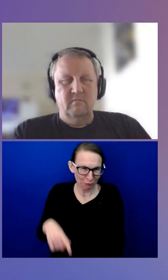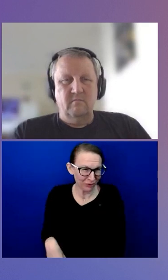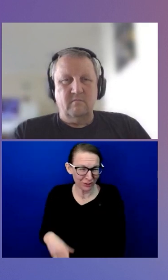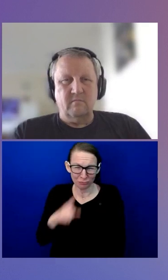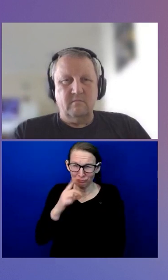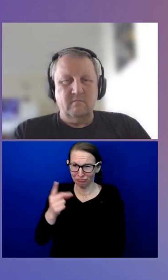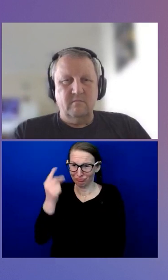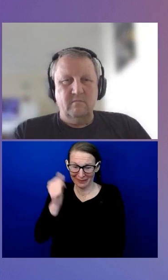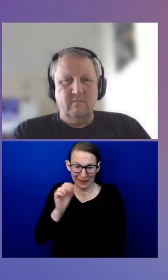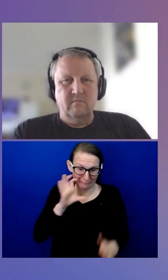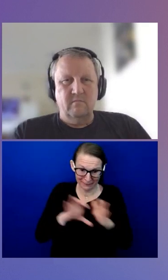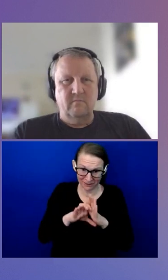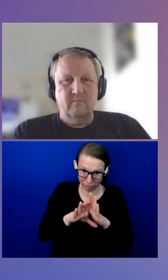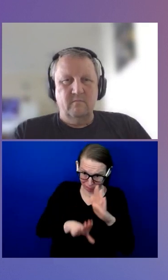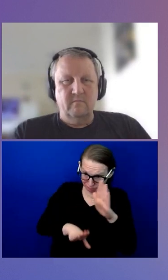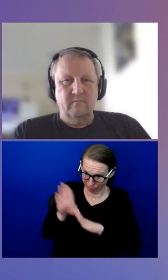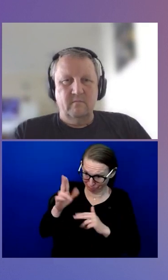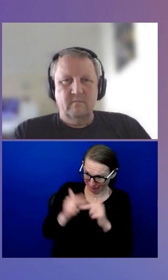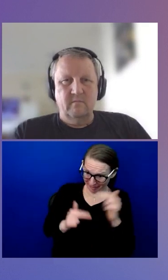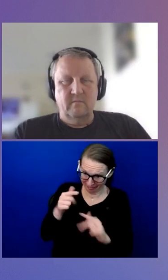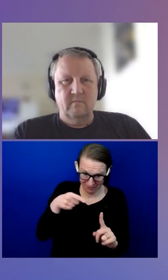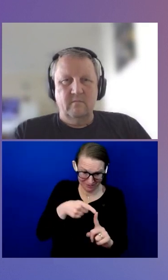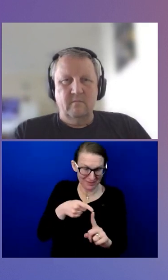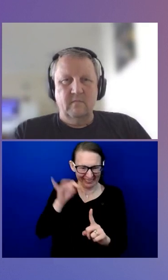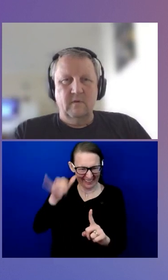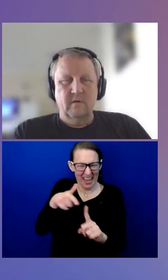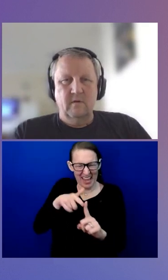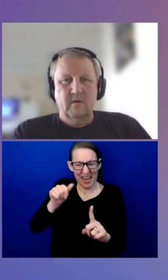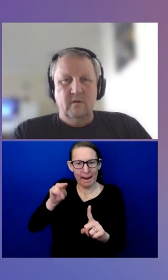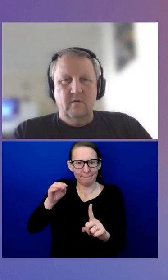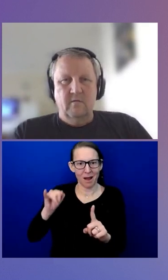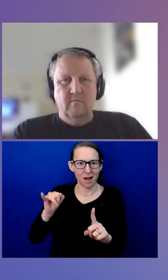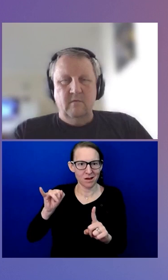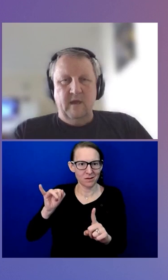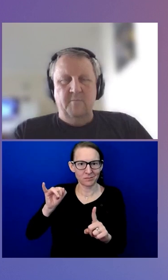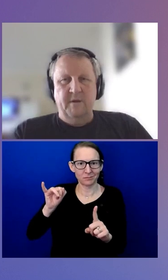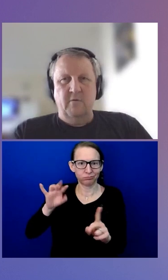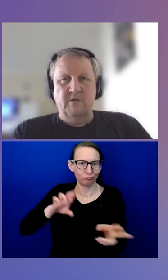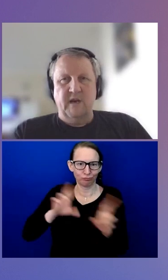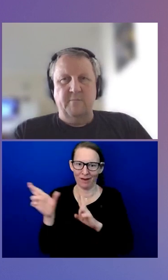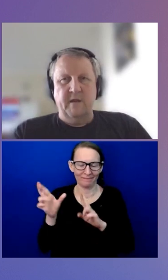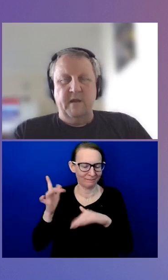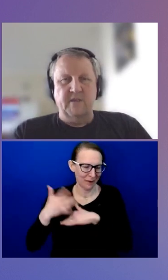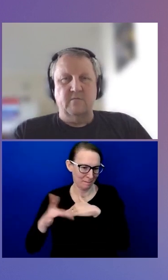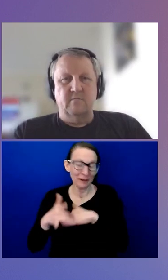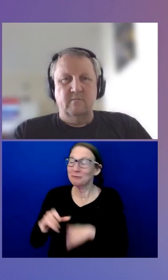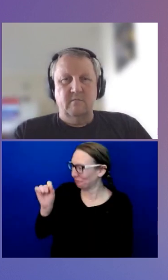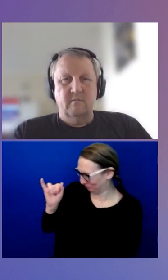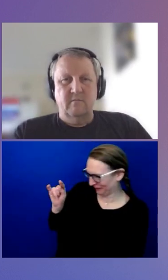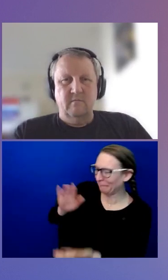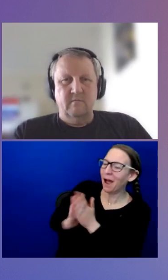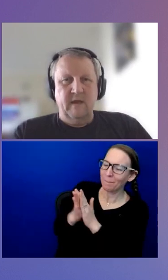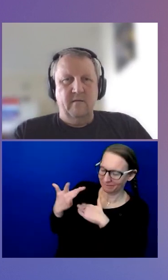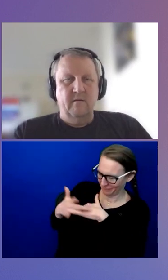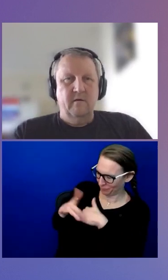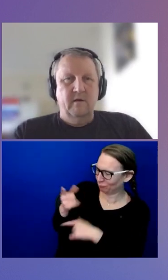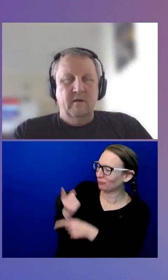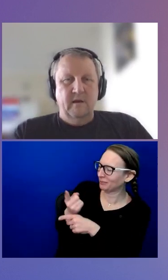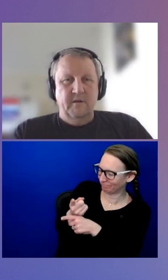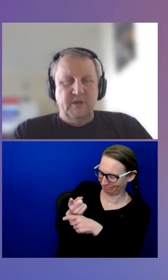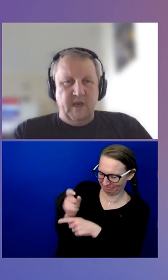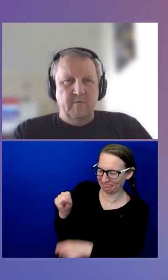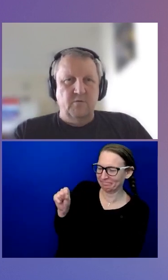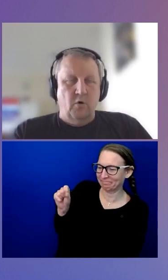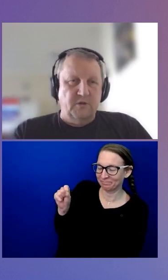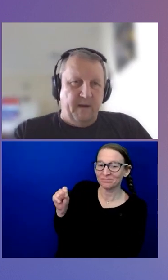image is built, it is an AMI that is then available, which is really nice, because that's one of the things you don't have to think about. Yeah.